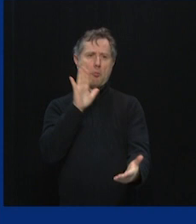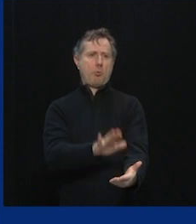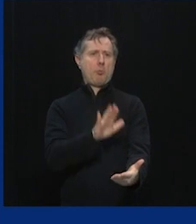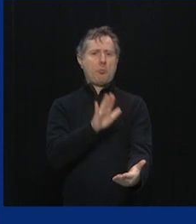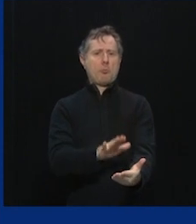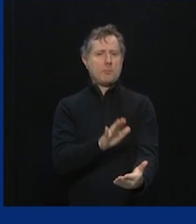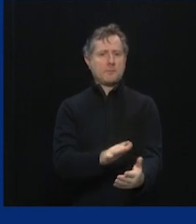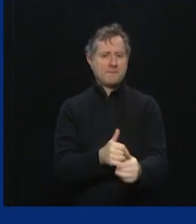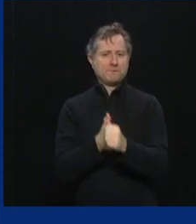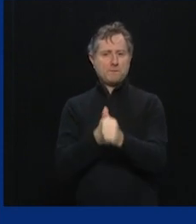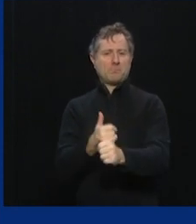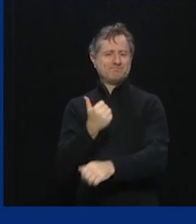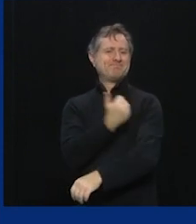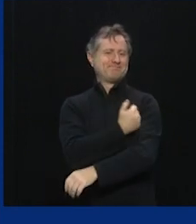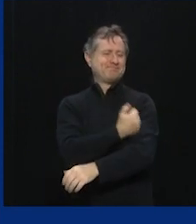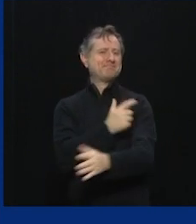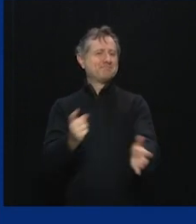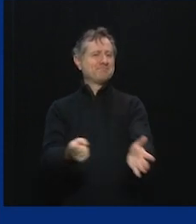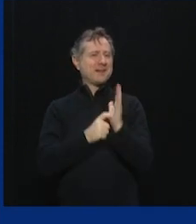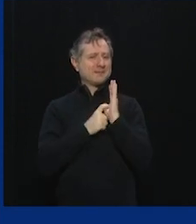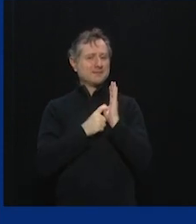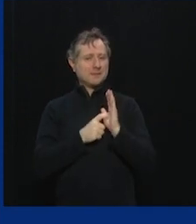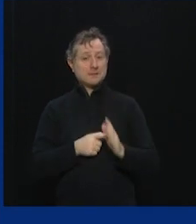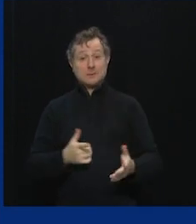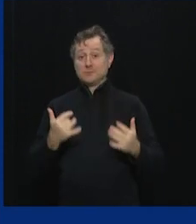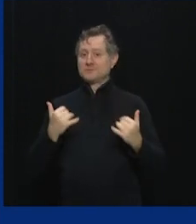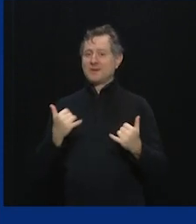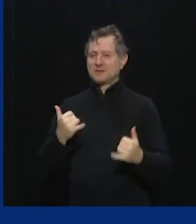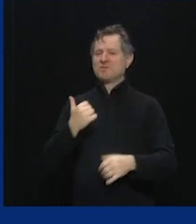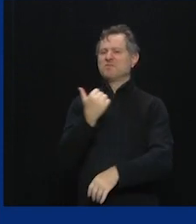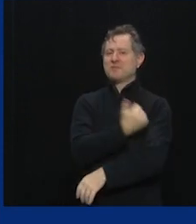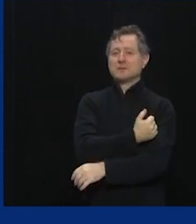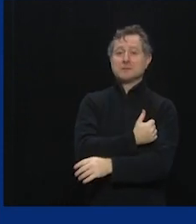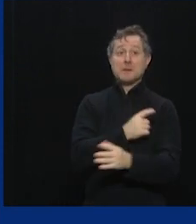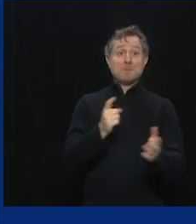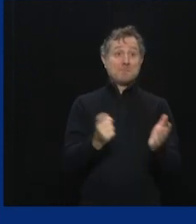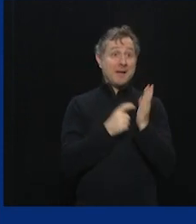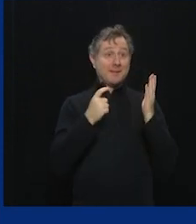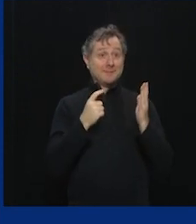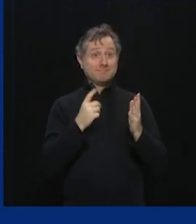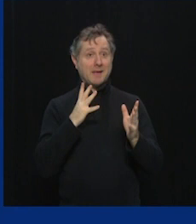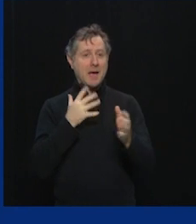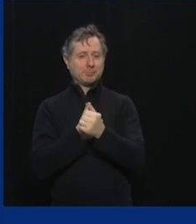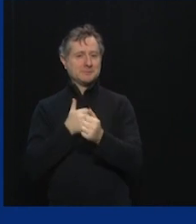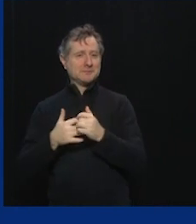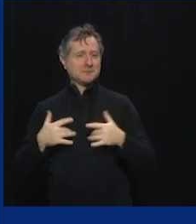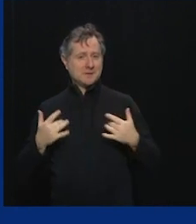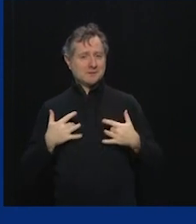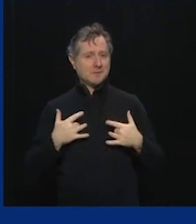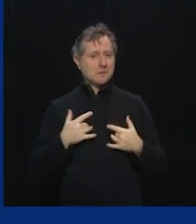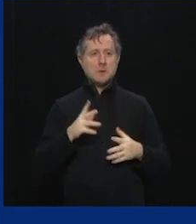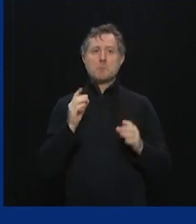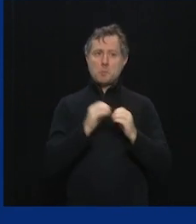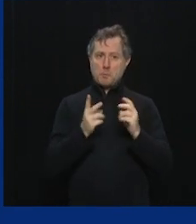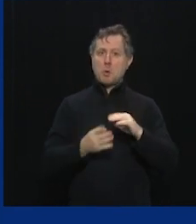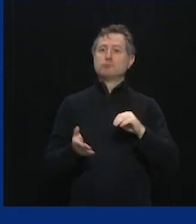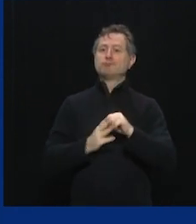mandates. Speaking of vaccine mandates and updates, we're getting more people vaccinated. We're at